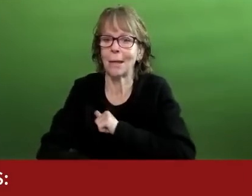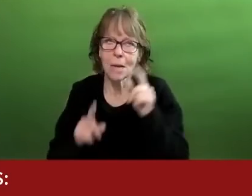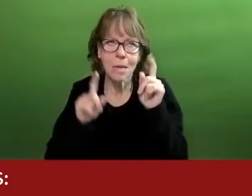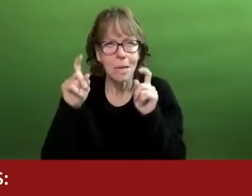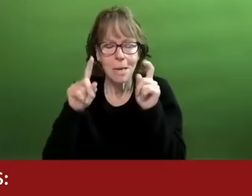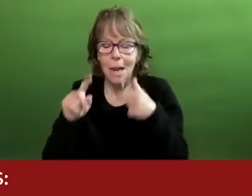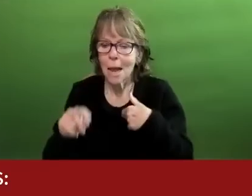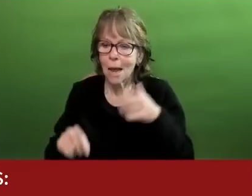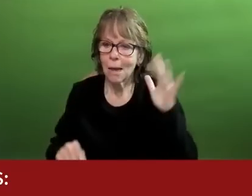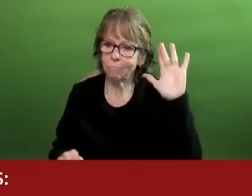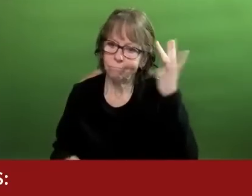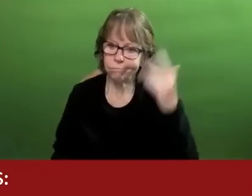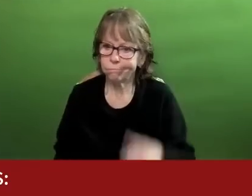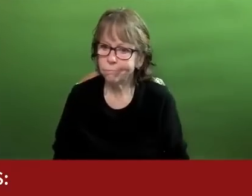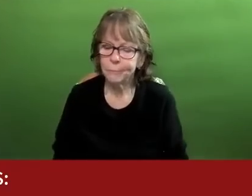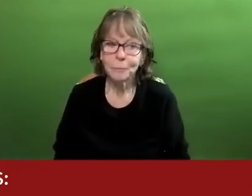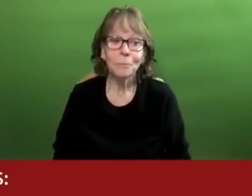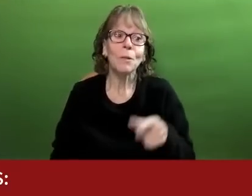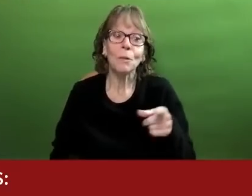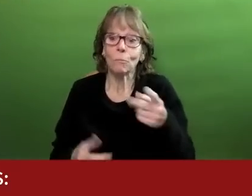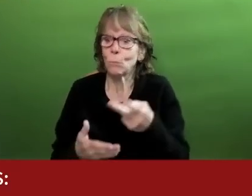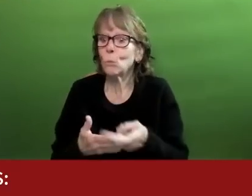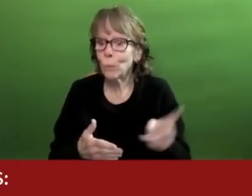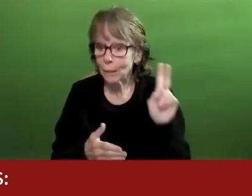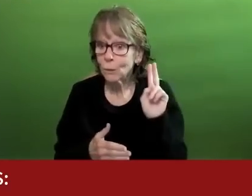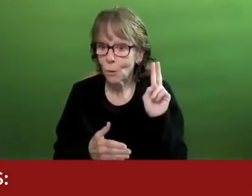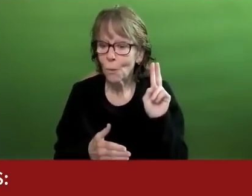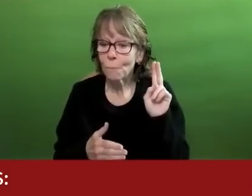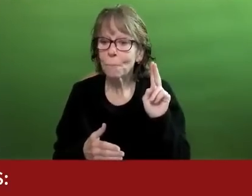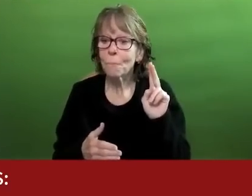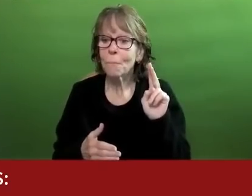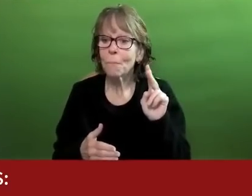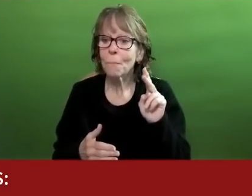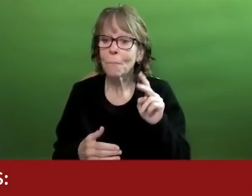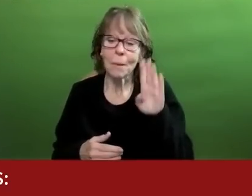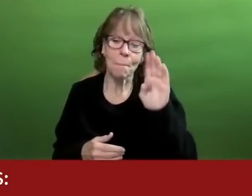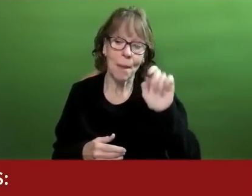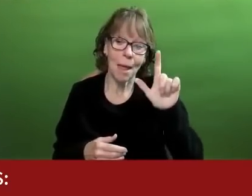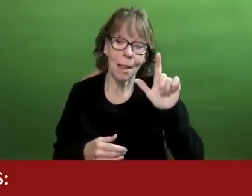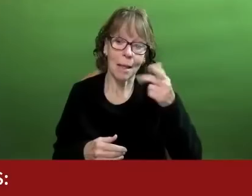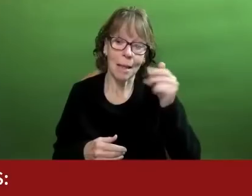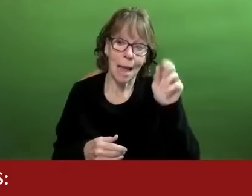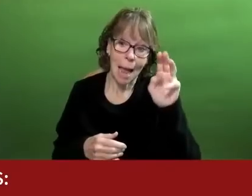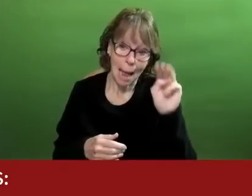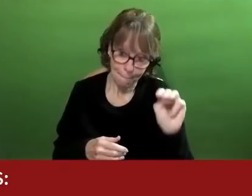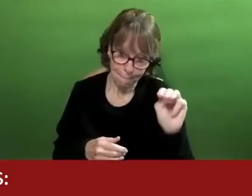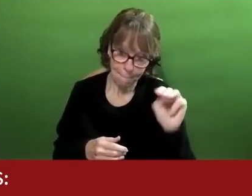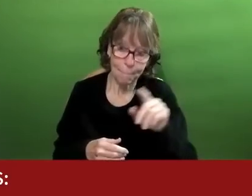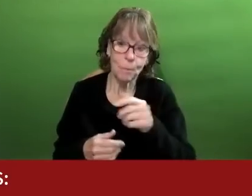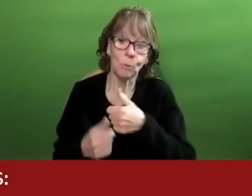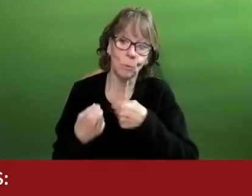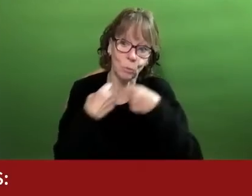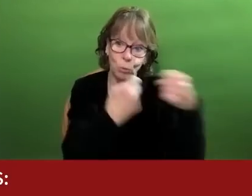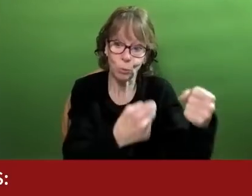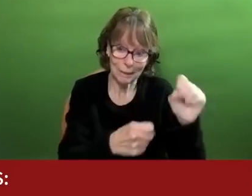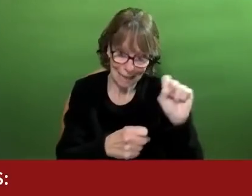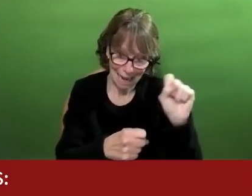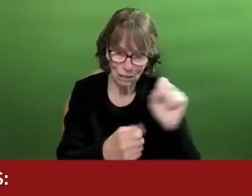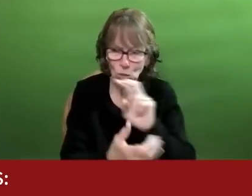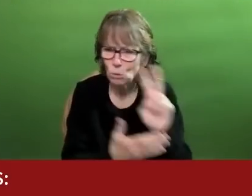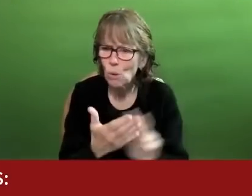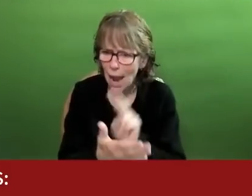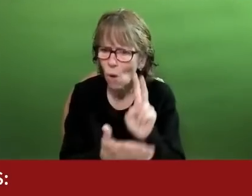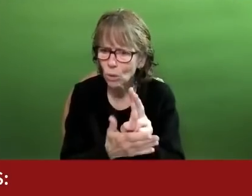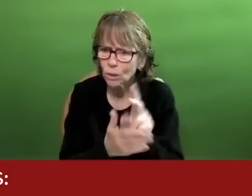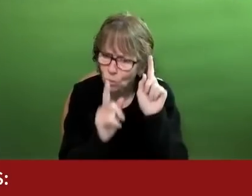care. So in fact, about 2 weeks ago, my wife drove me from Bellingham to Seattle, nearly 2 hours away to go to the ER after I was in urgent